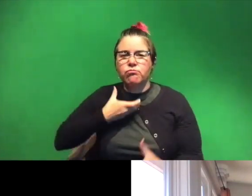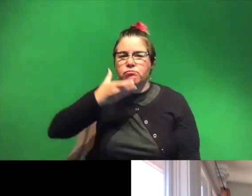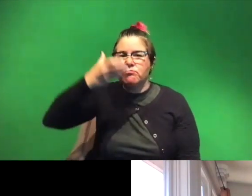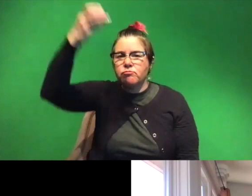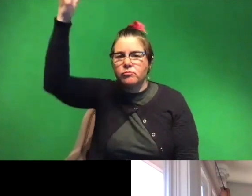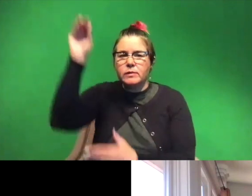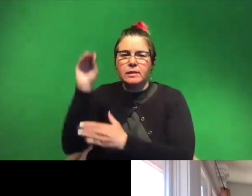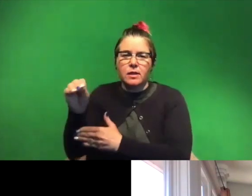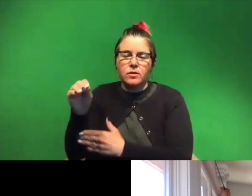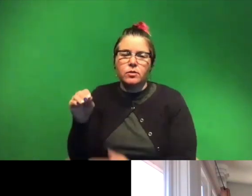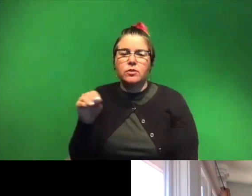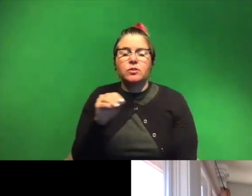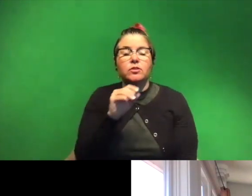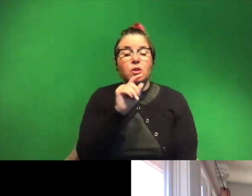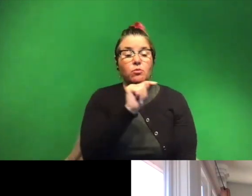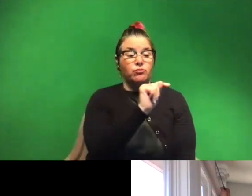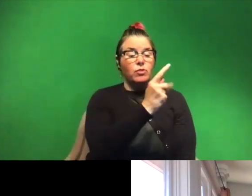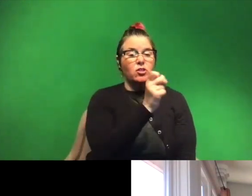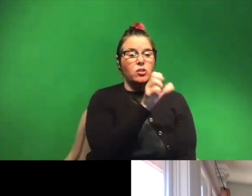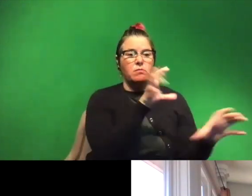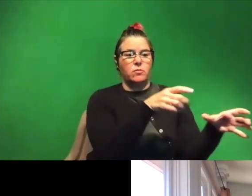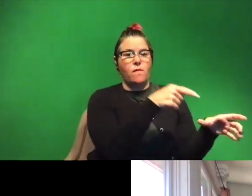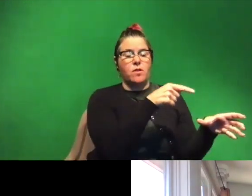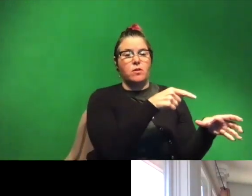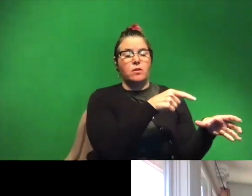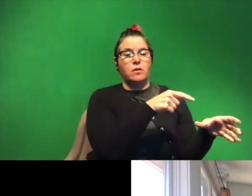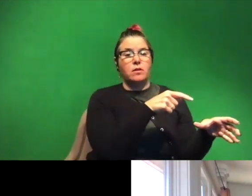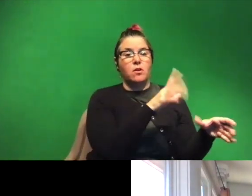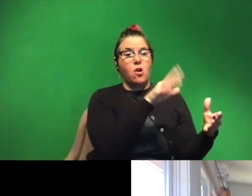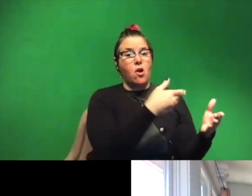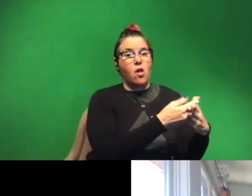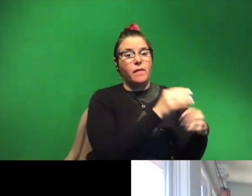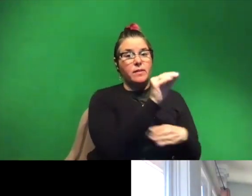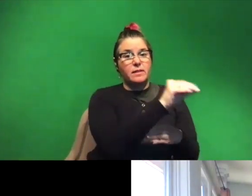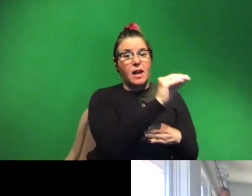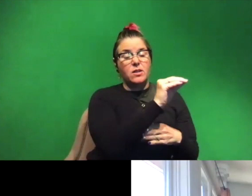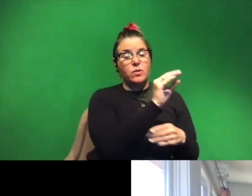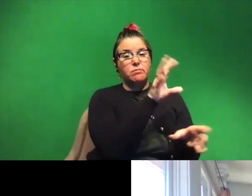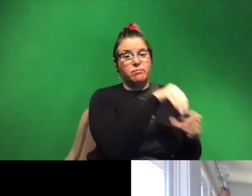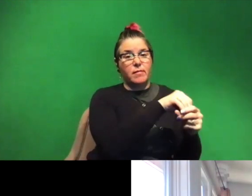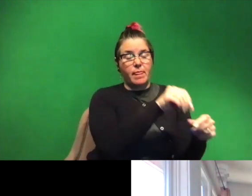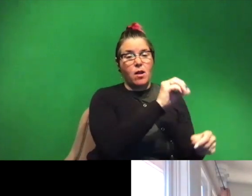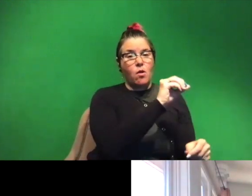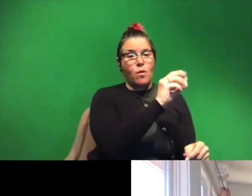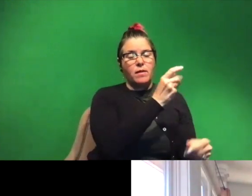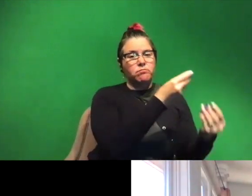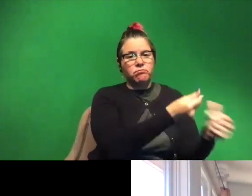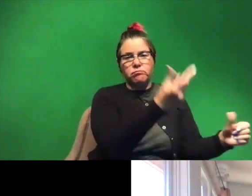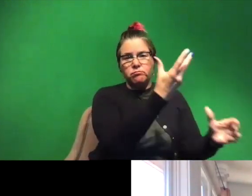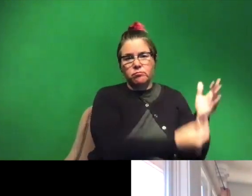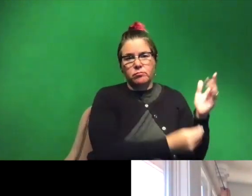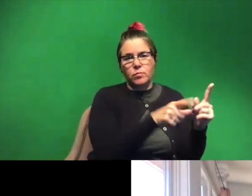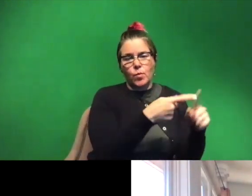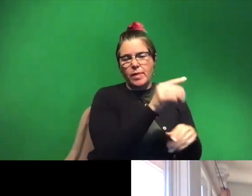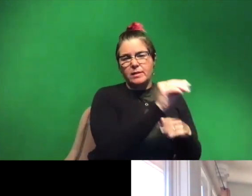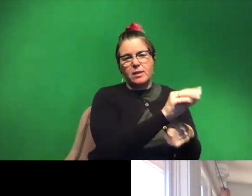So Triceratops is in this group, and all of the dinosaurs in the Ornithischian group died out when the dinosaurs